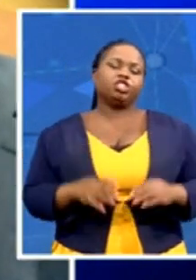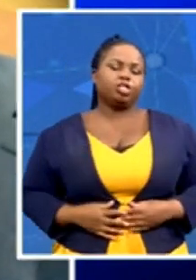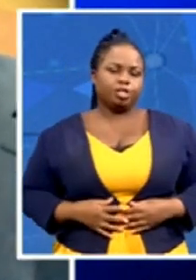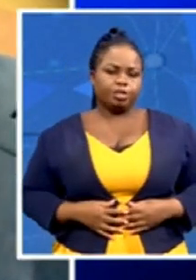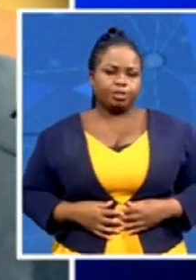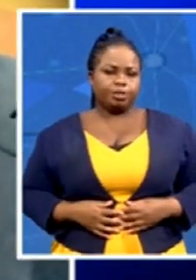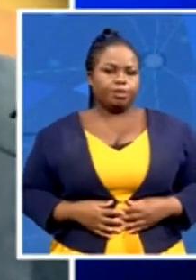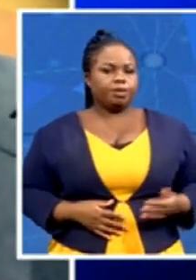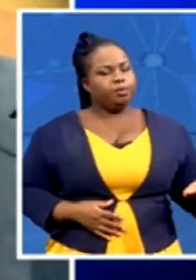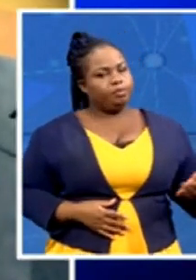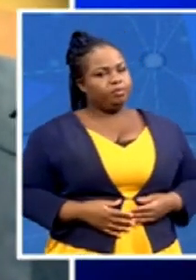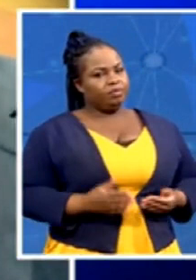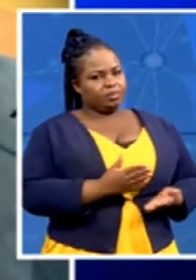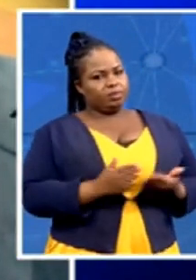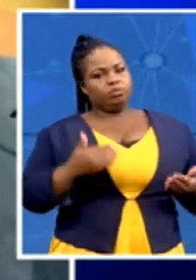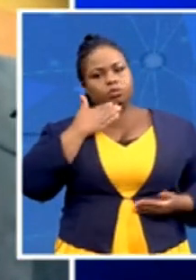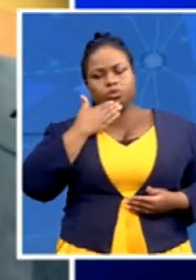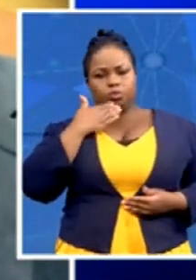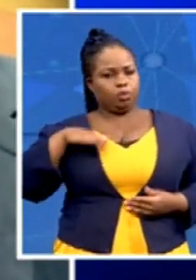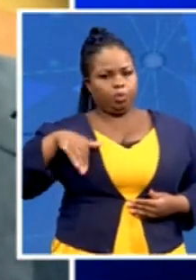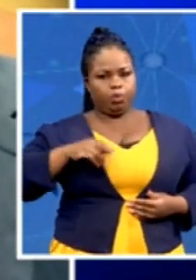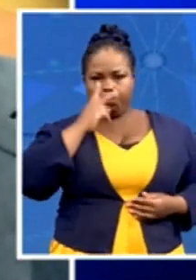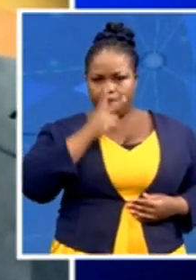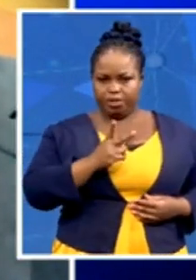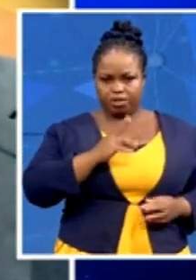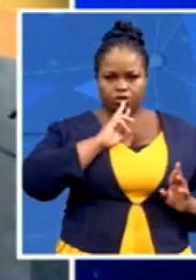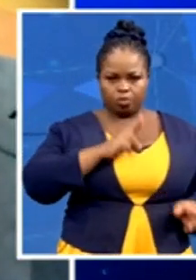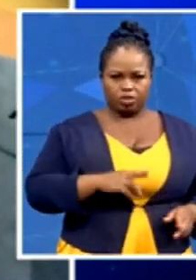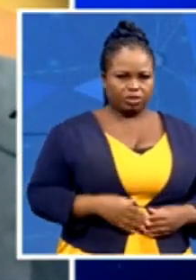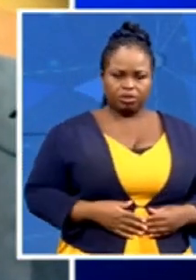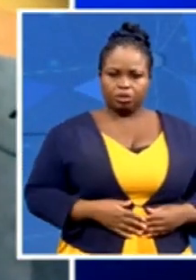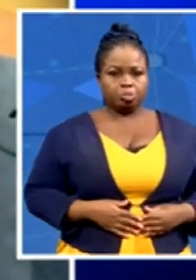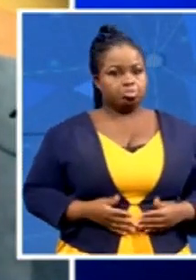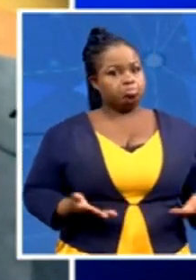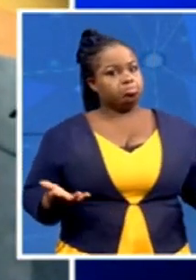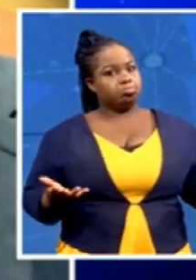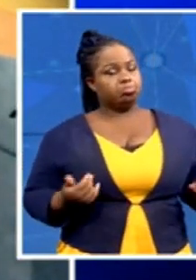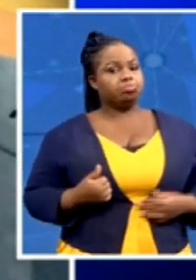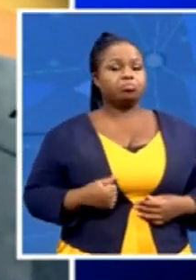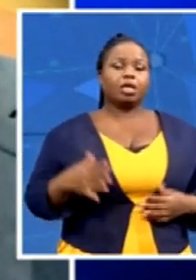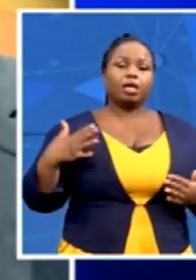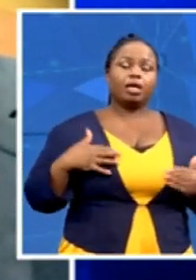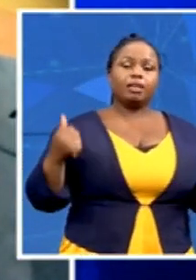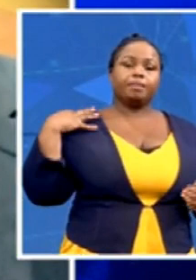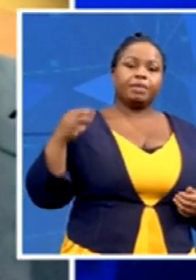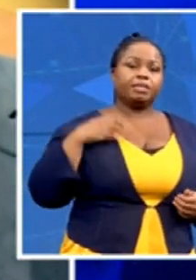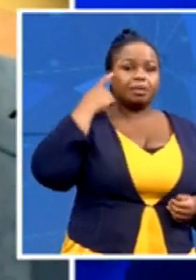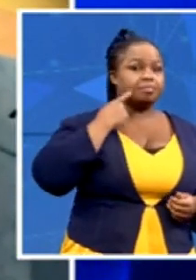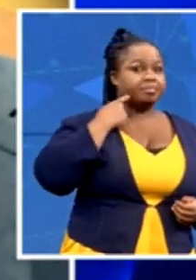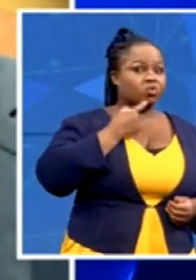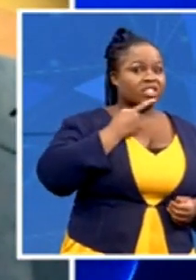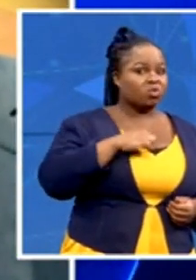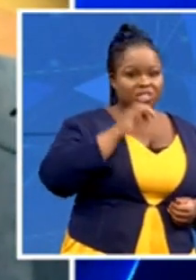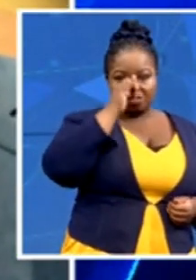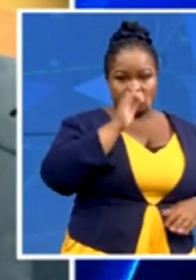still seen the report, Mr. Kganyago, where does it leave former Health Minister Dr. Mkhize? Will he be criminally charged? And how has he